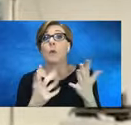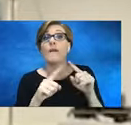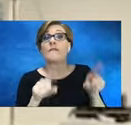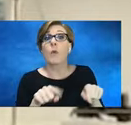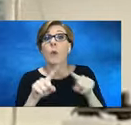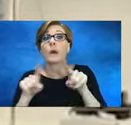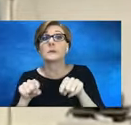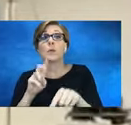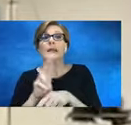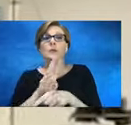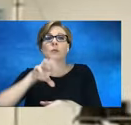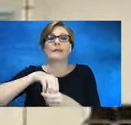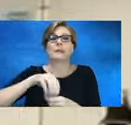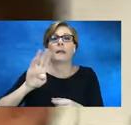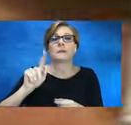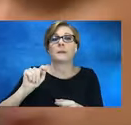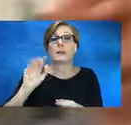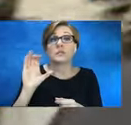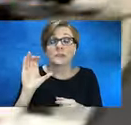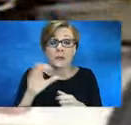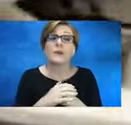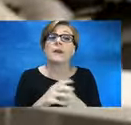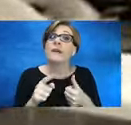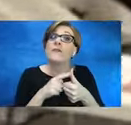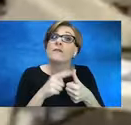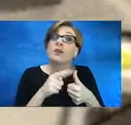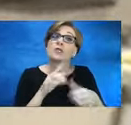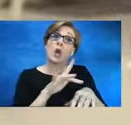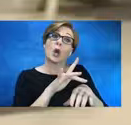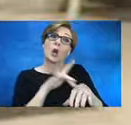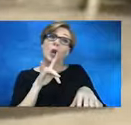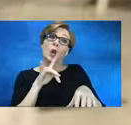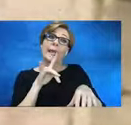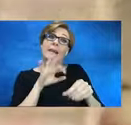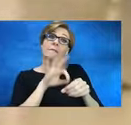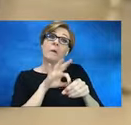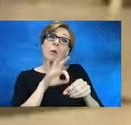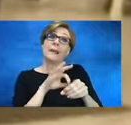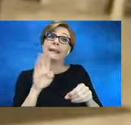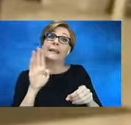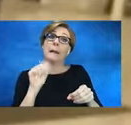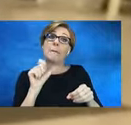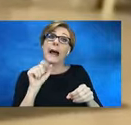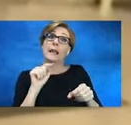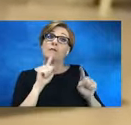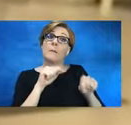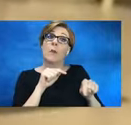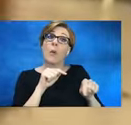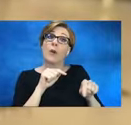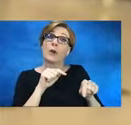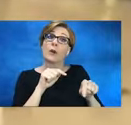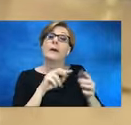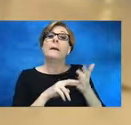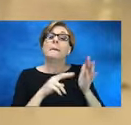the Ballot Tabulation Center. So the first is our early voting ballot report. This is the report that's filled out by